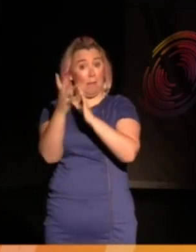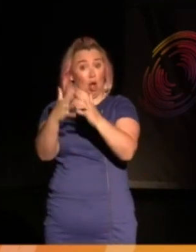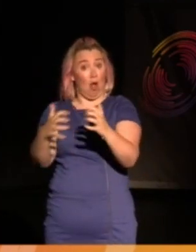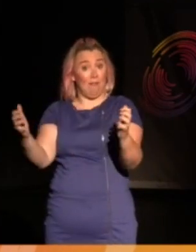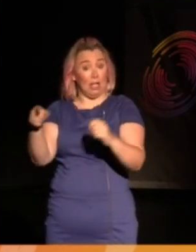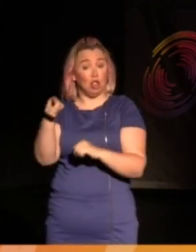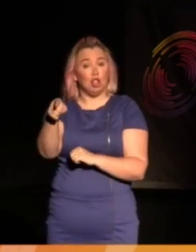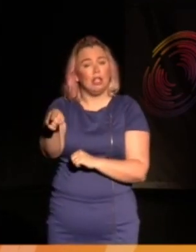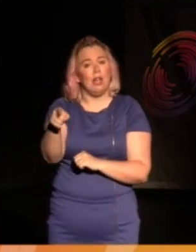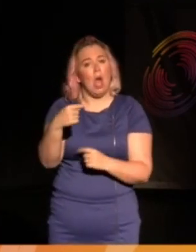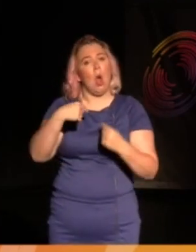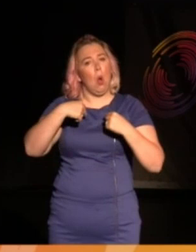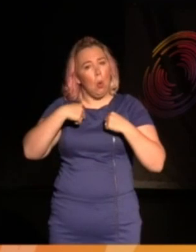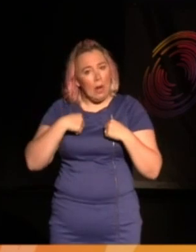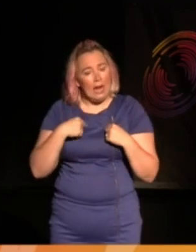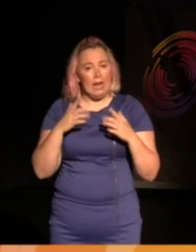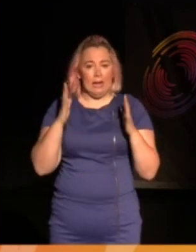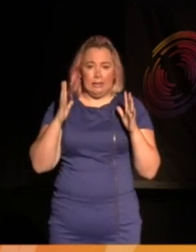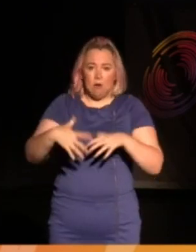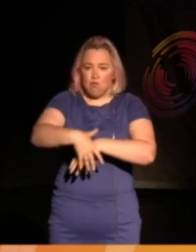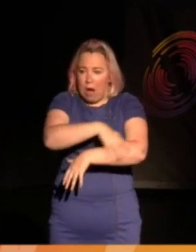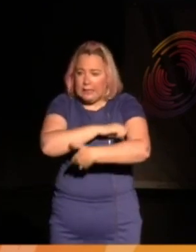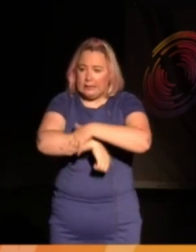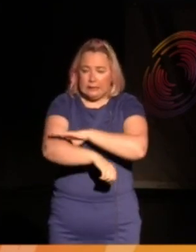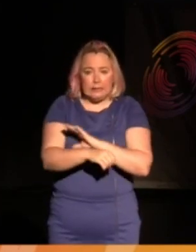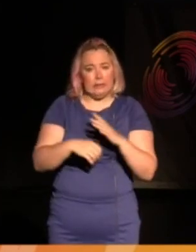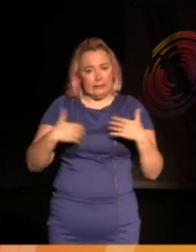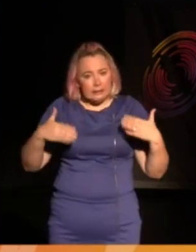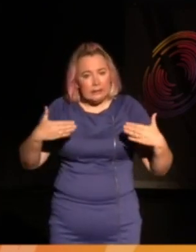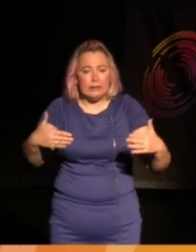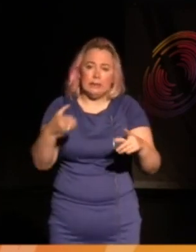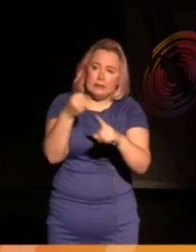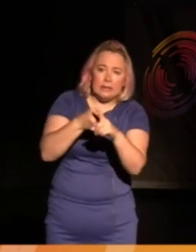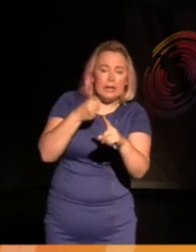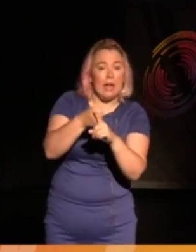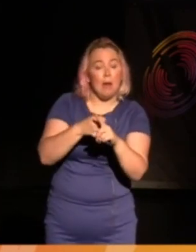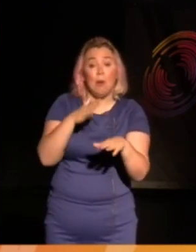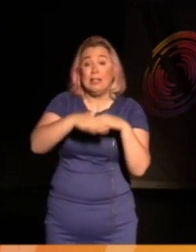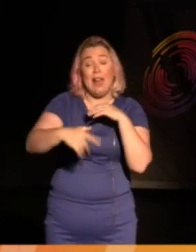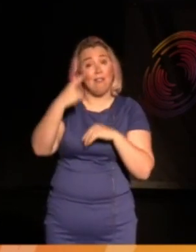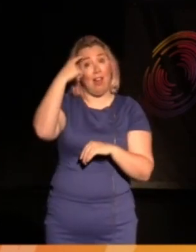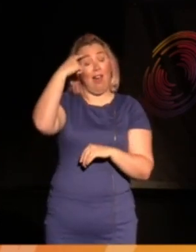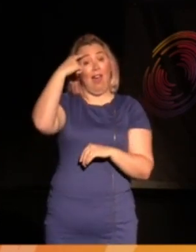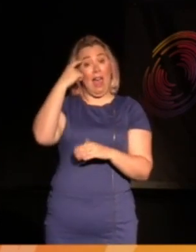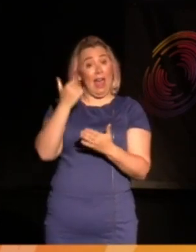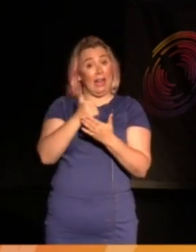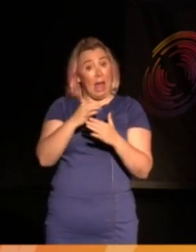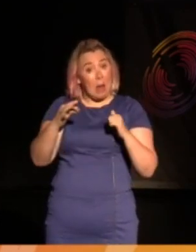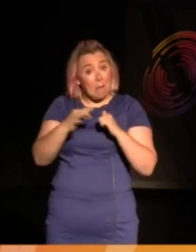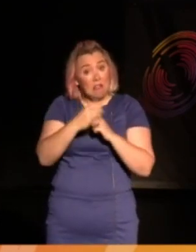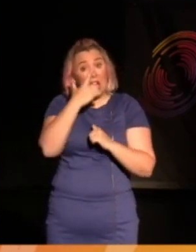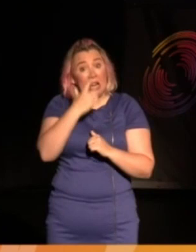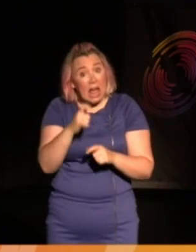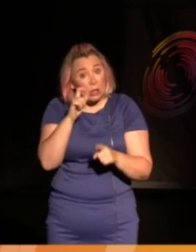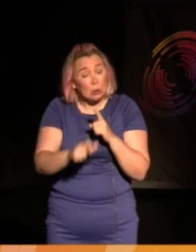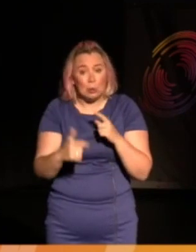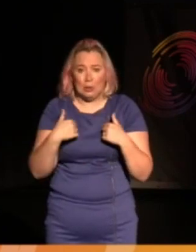dedicated our lives to moving this thing along. It never occurred to us at the time that gay marriage was even possible.